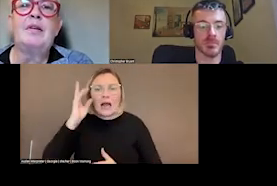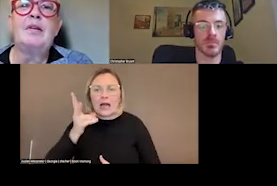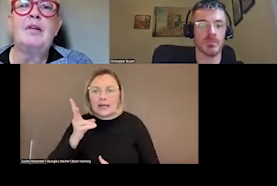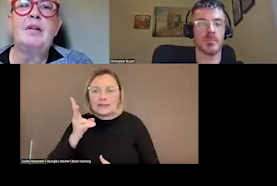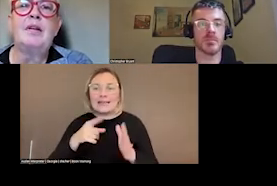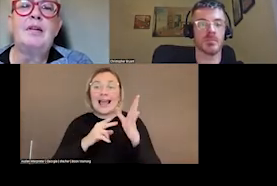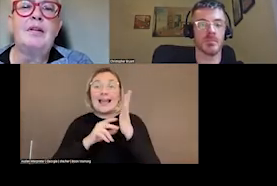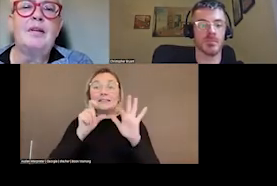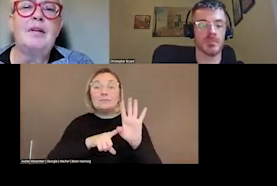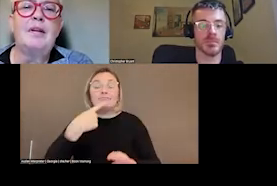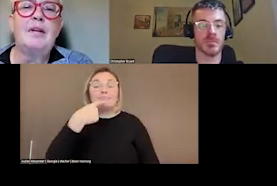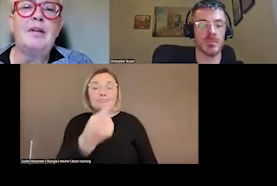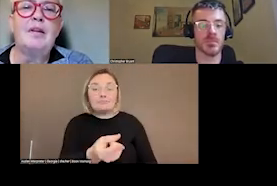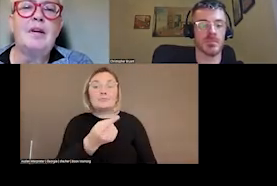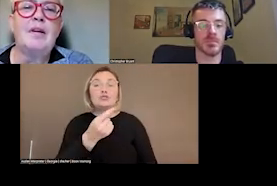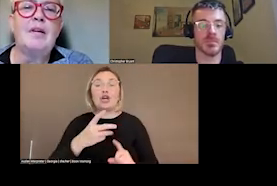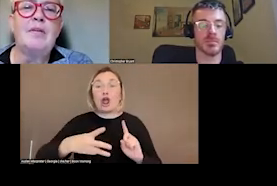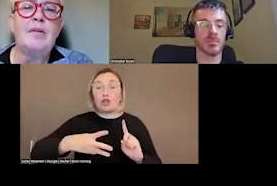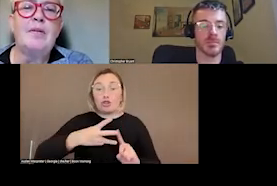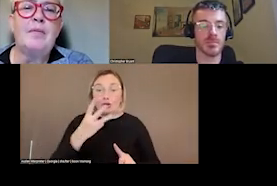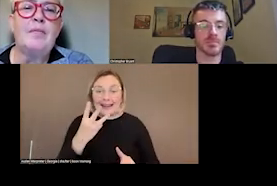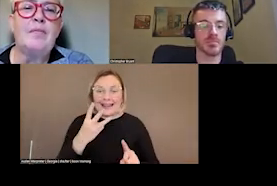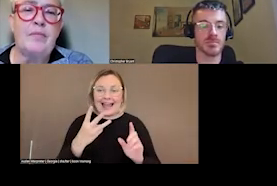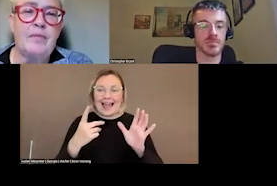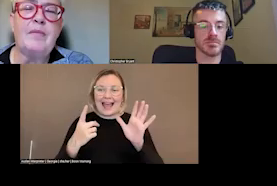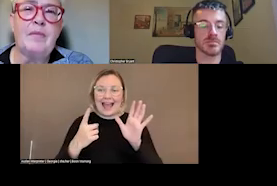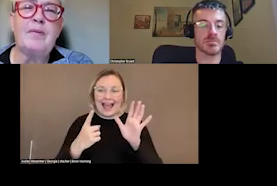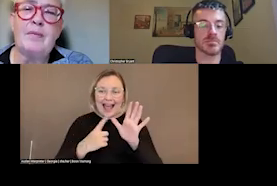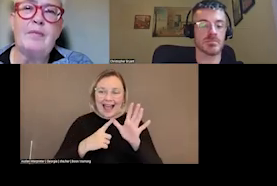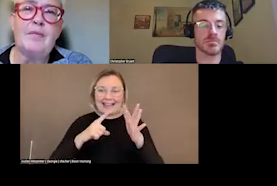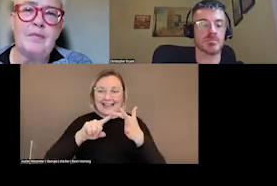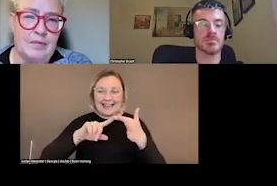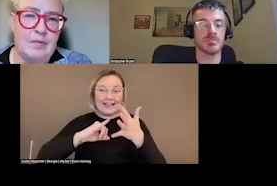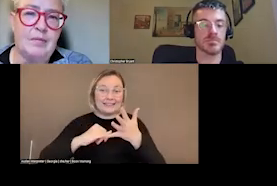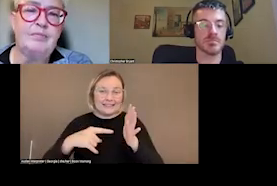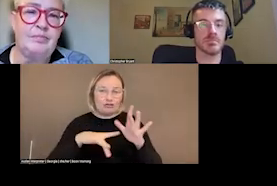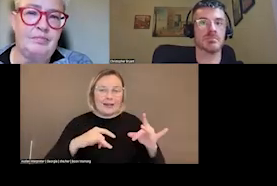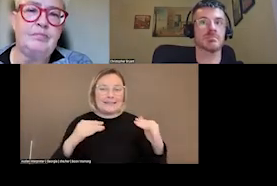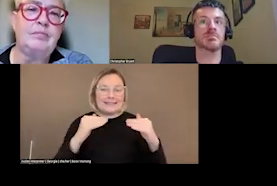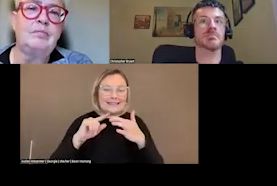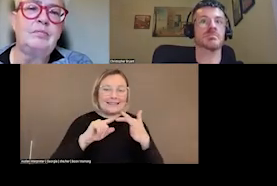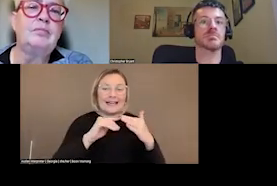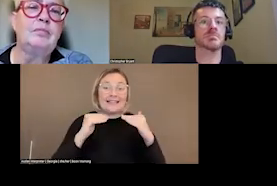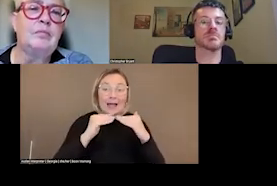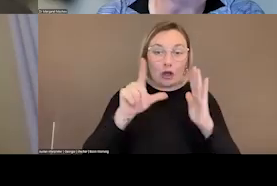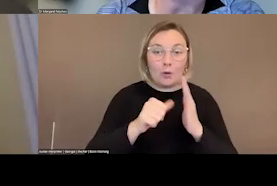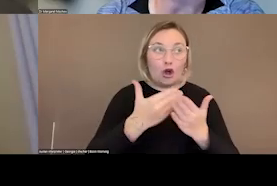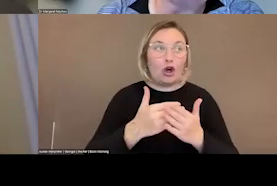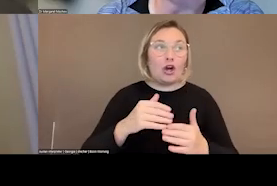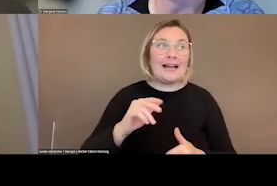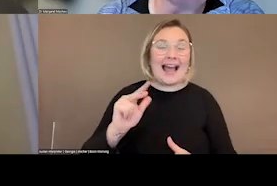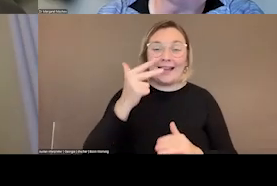The deadline is 3 p.m. Australian Eastern Standard Time on 8th of July.